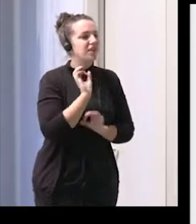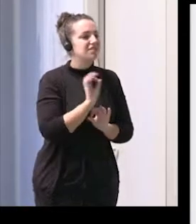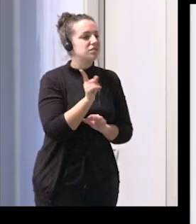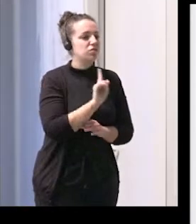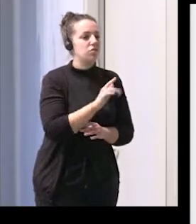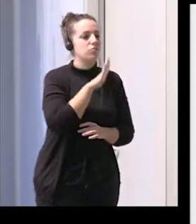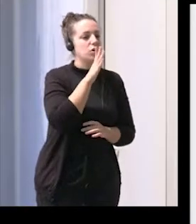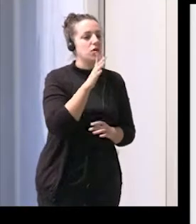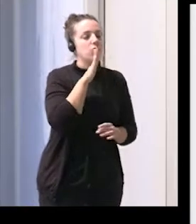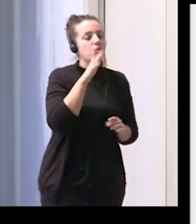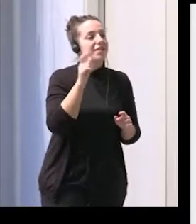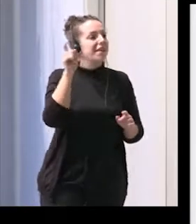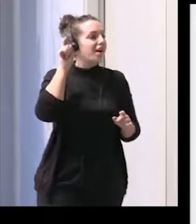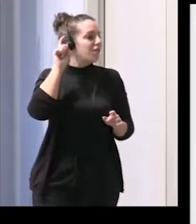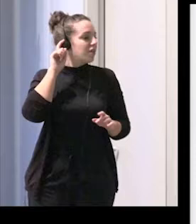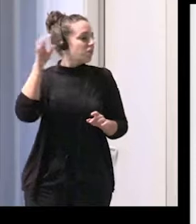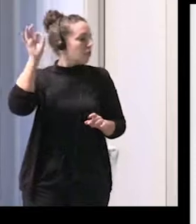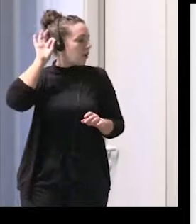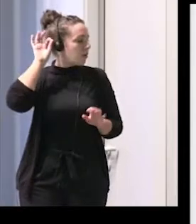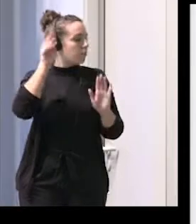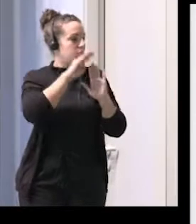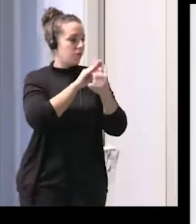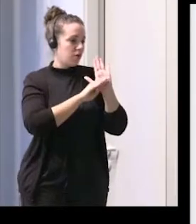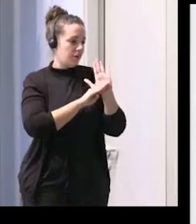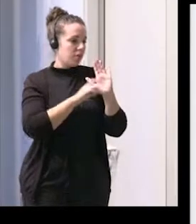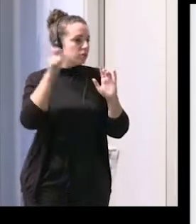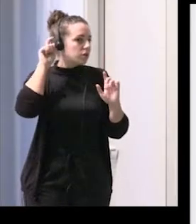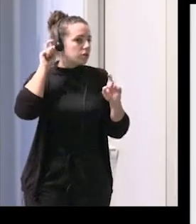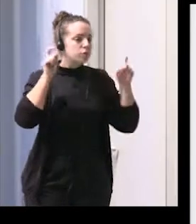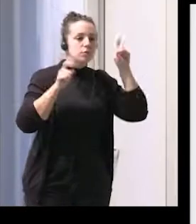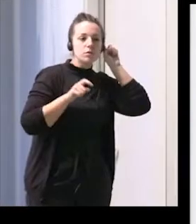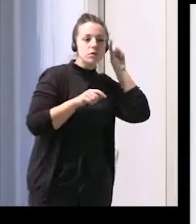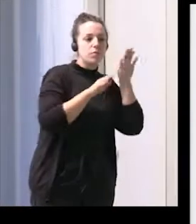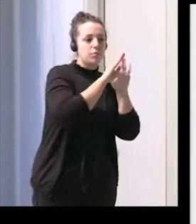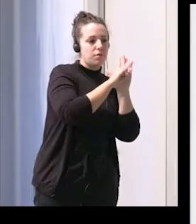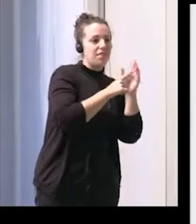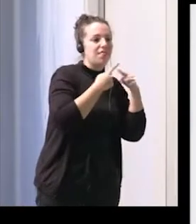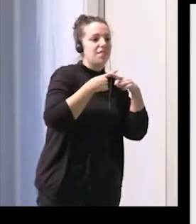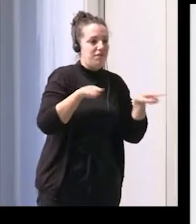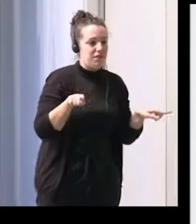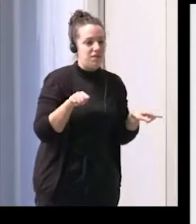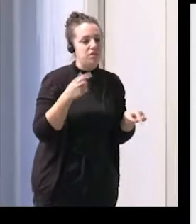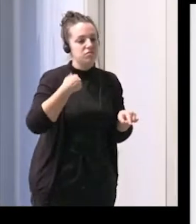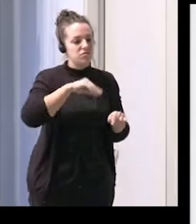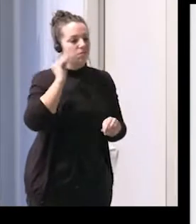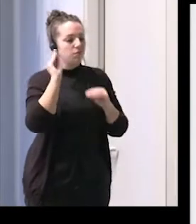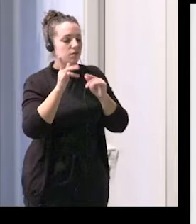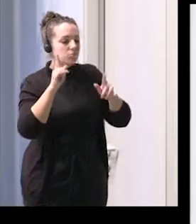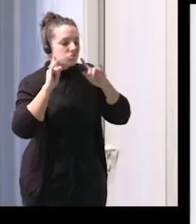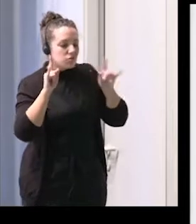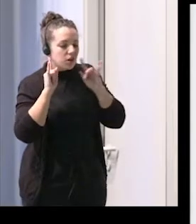cochlear implants in each ear, and we don't wonder what happens to that sound when they put both devices